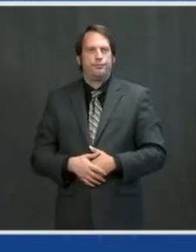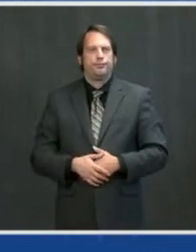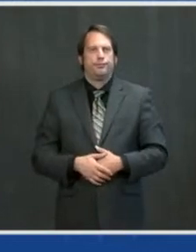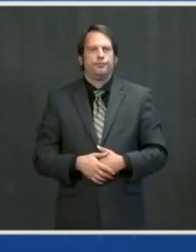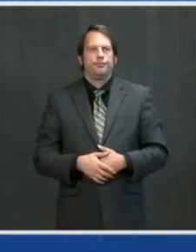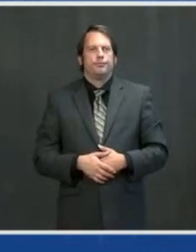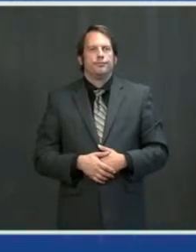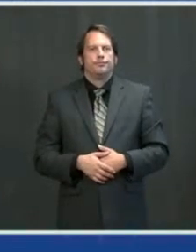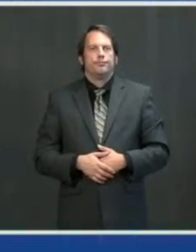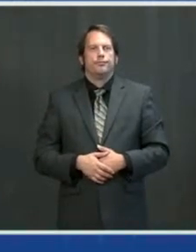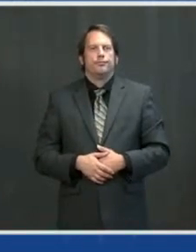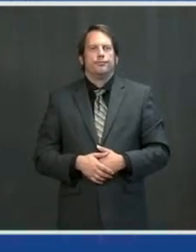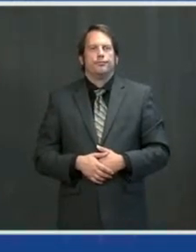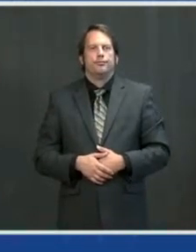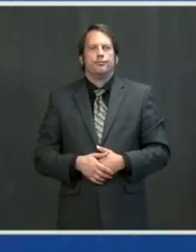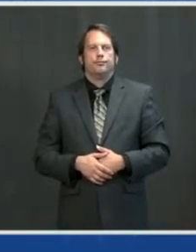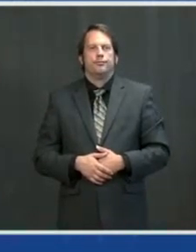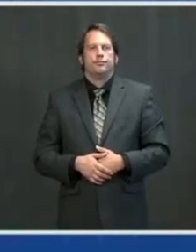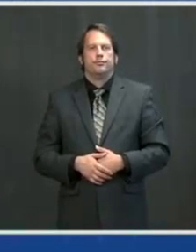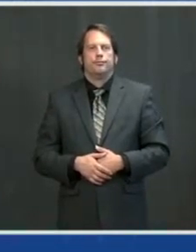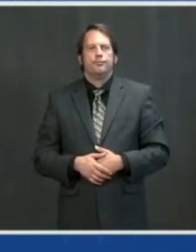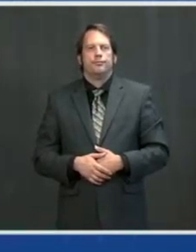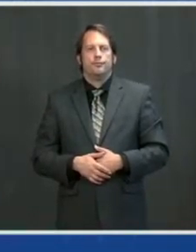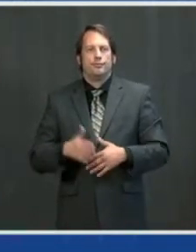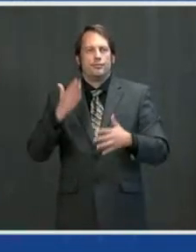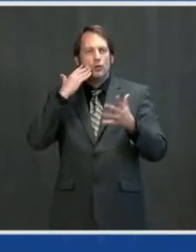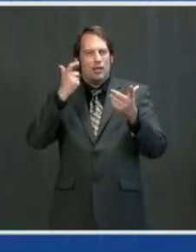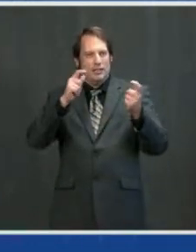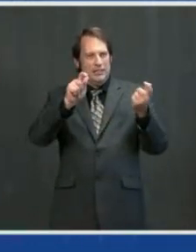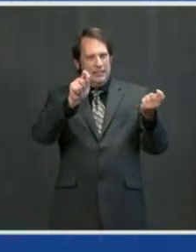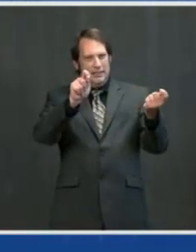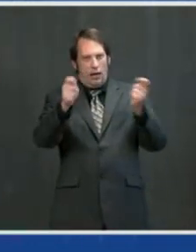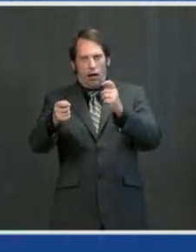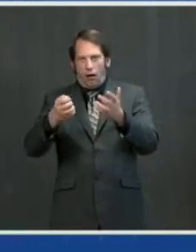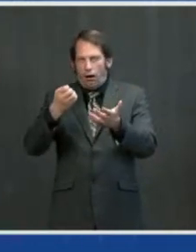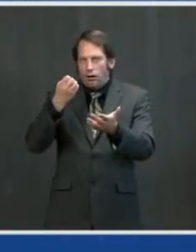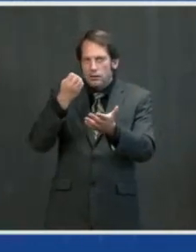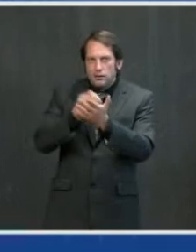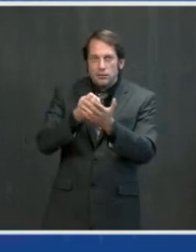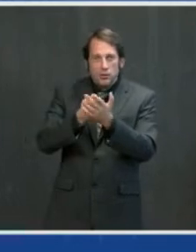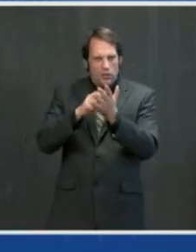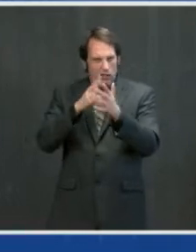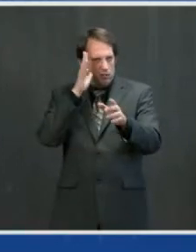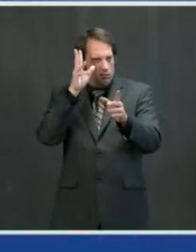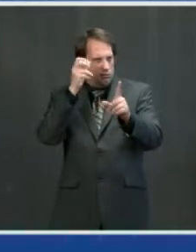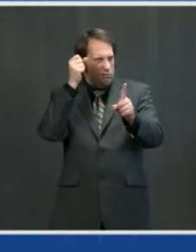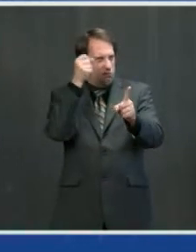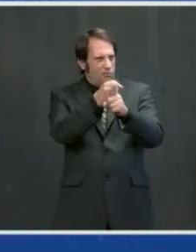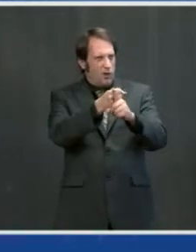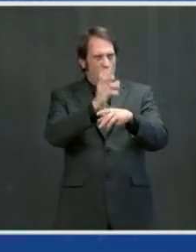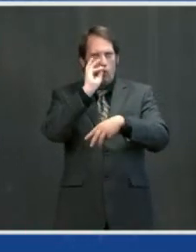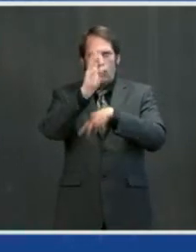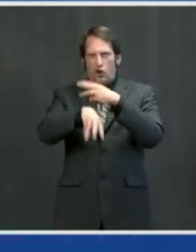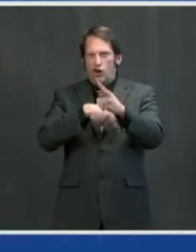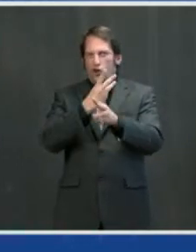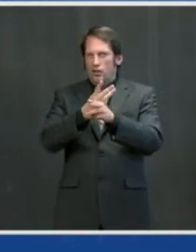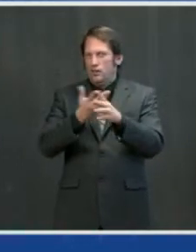particular will bring about social transformation and huge economic opportunities, we have agreed